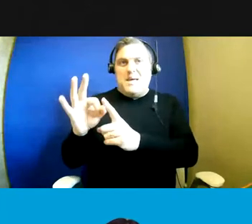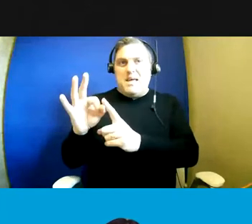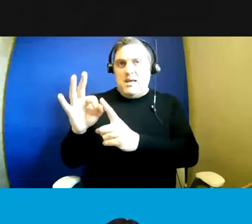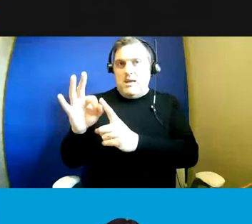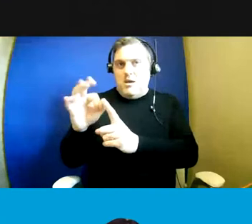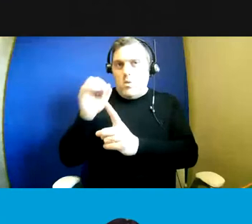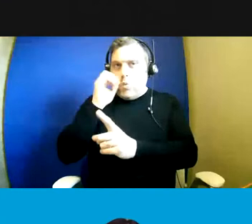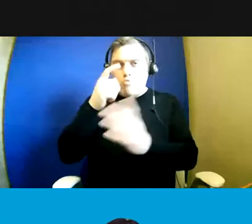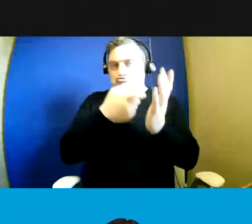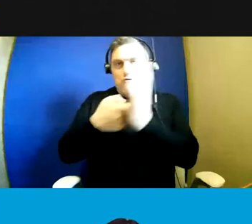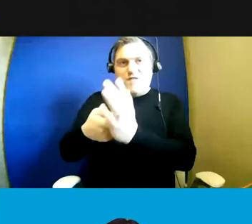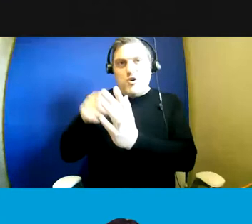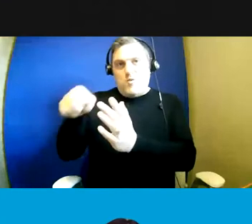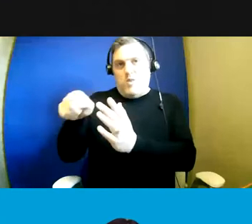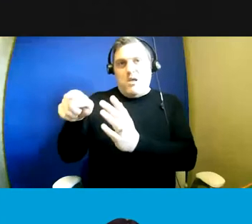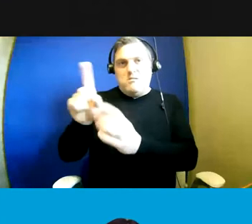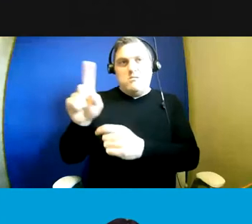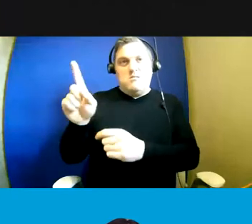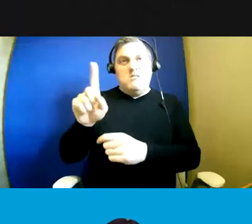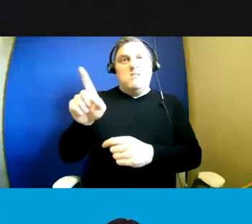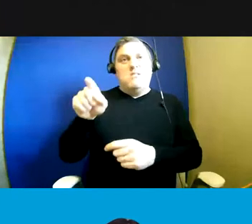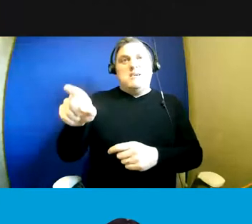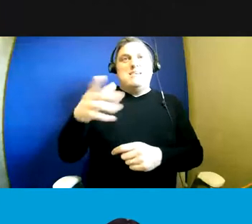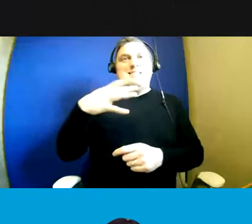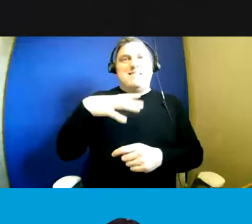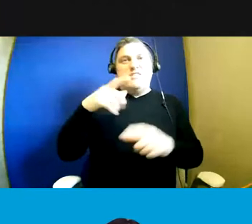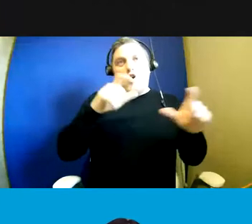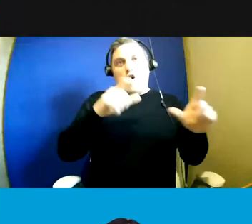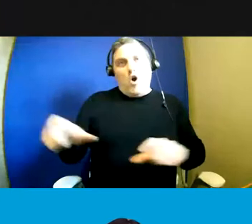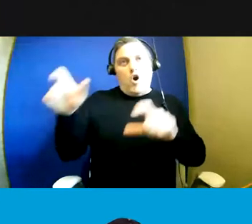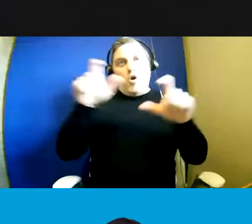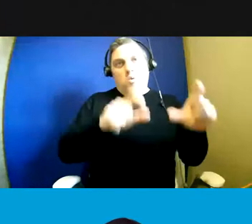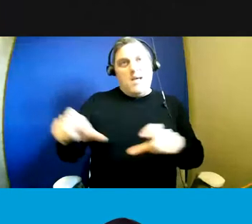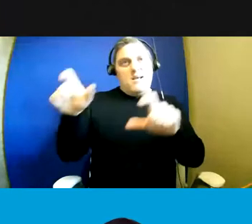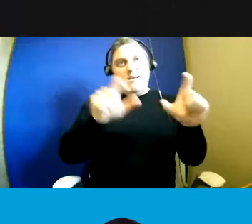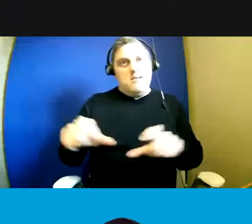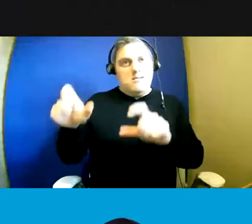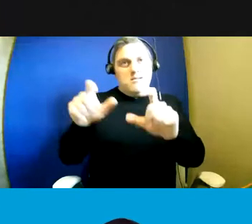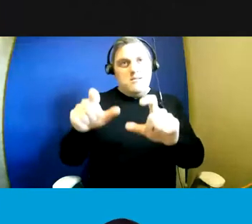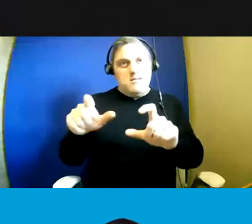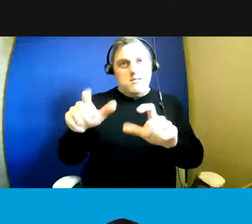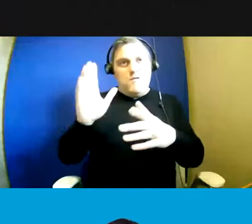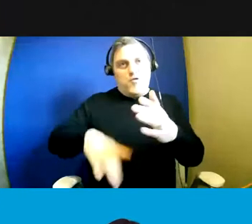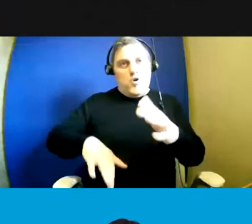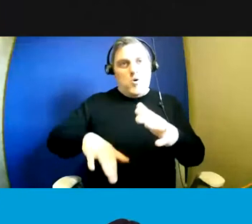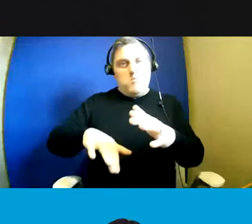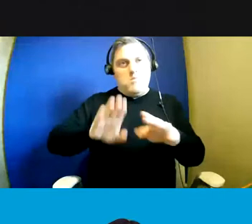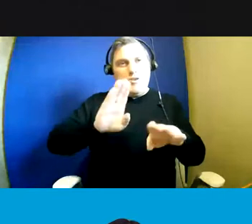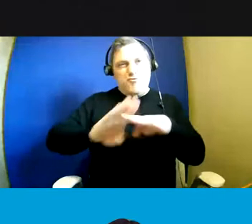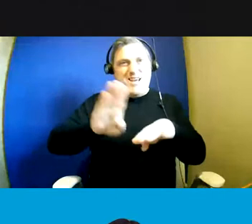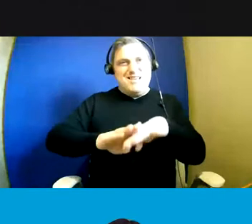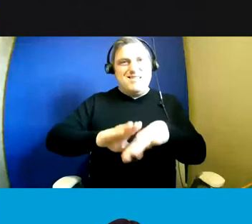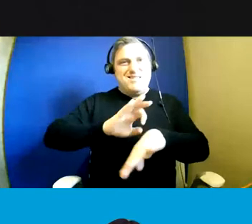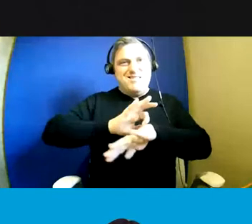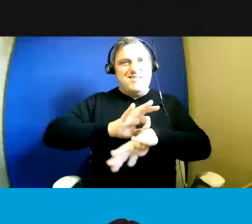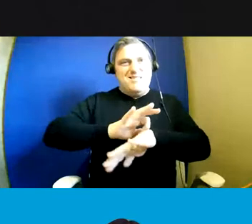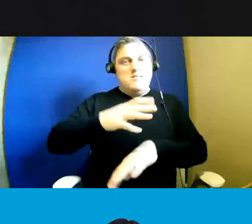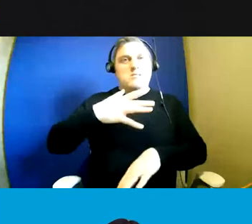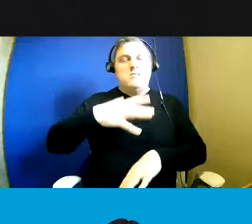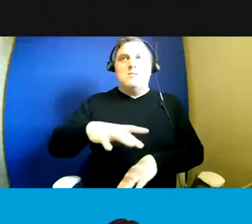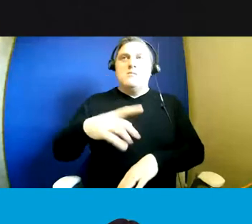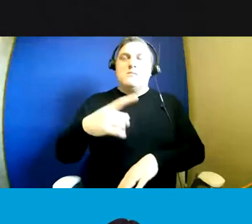be referring into at this point, because it needs ongoing input from a trained clinician, and you often